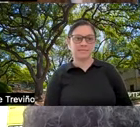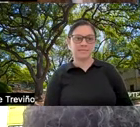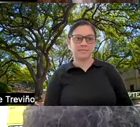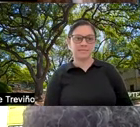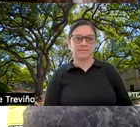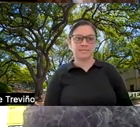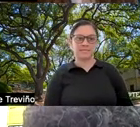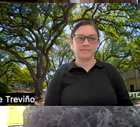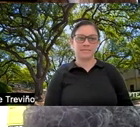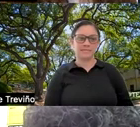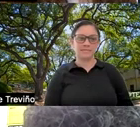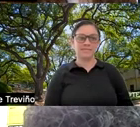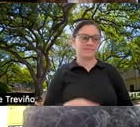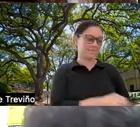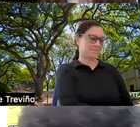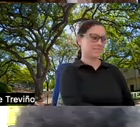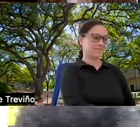to Nicole.